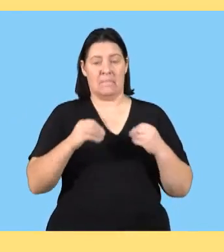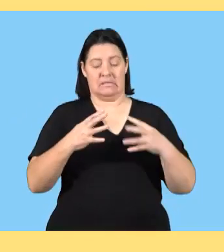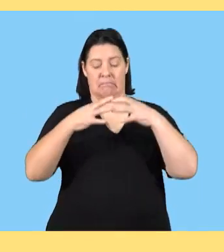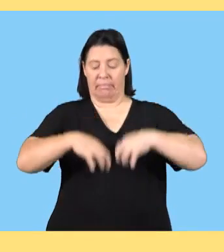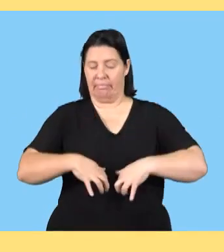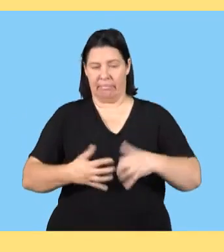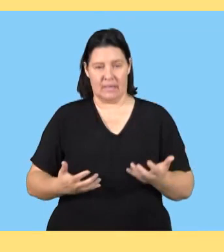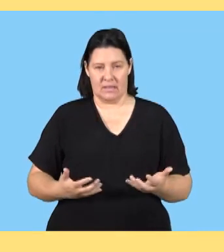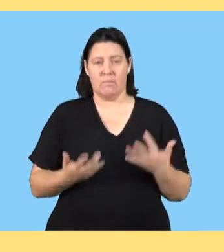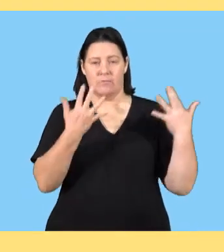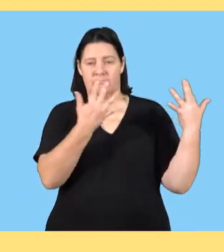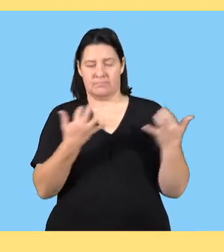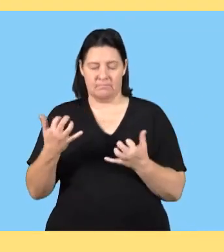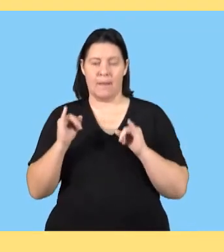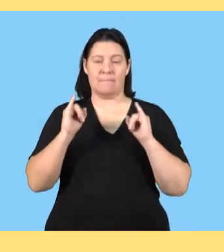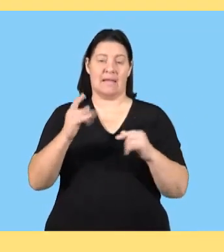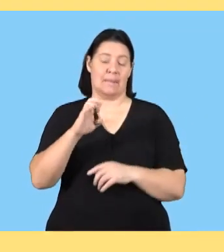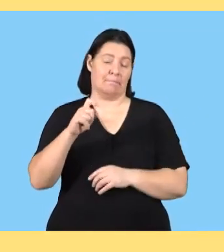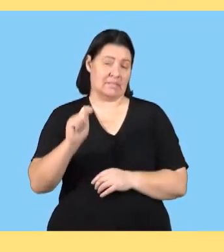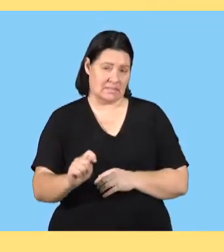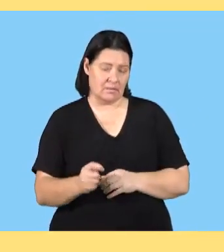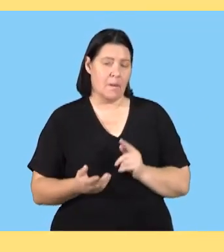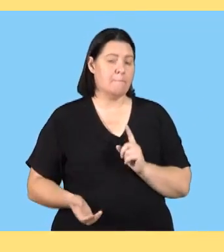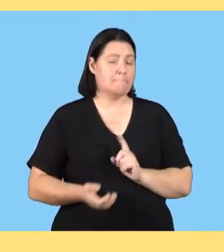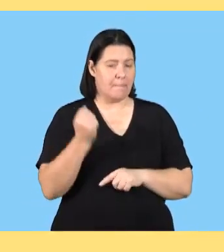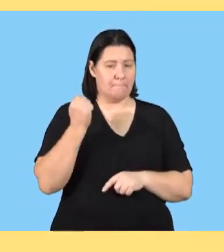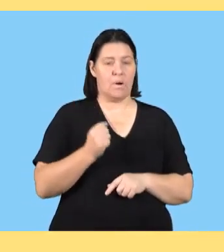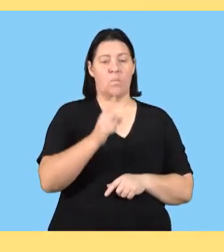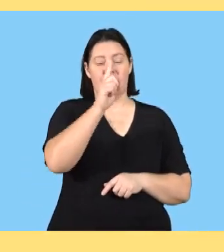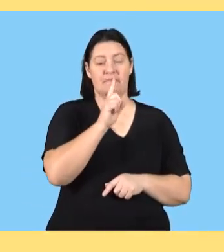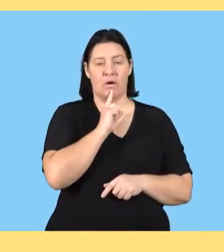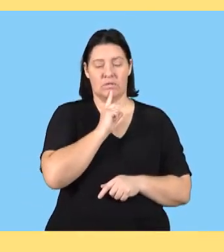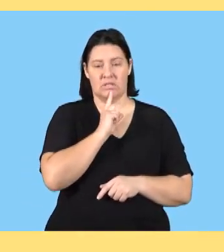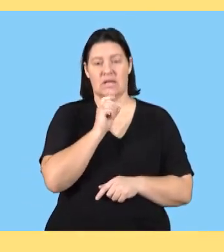insolvent. We calculated bad debts and we found